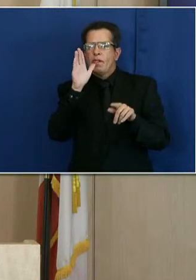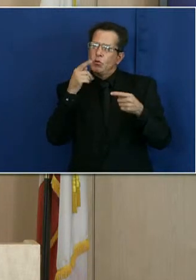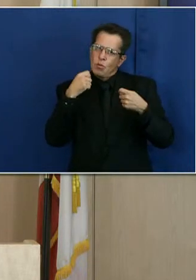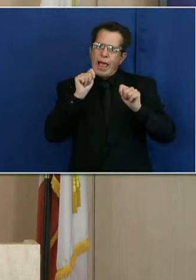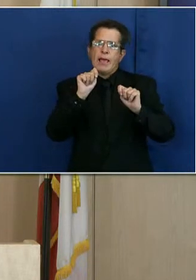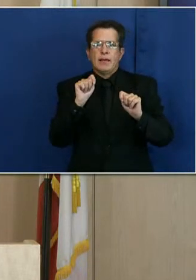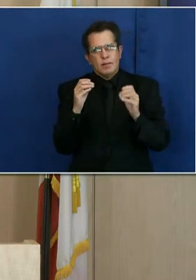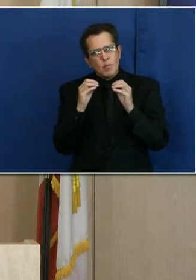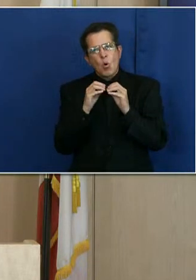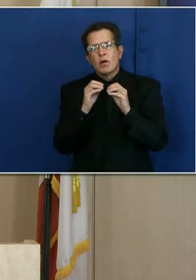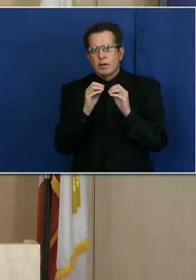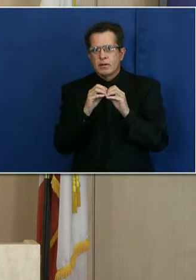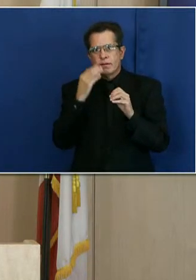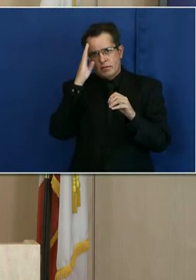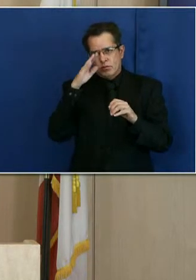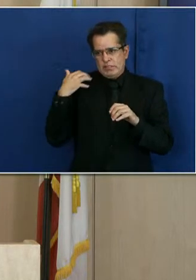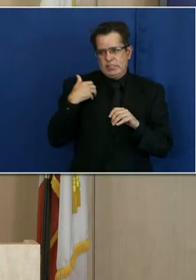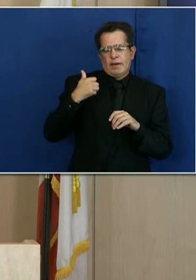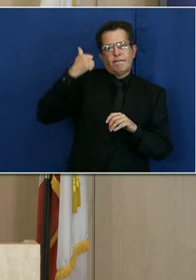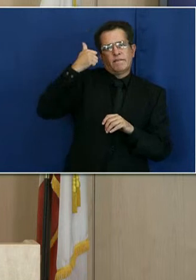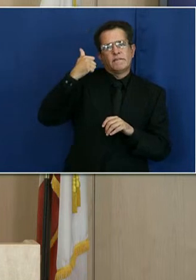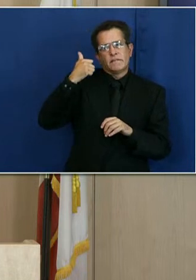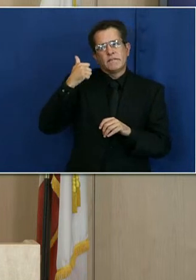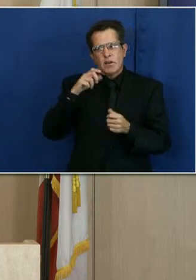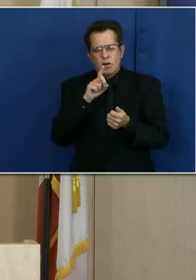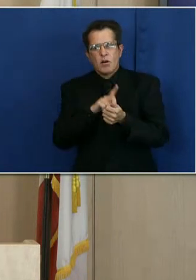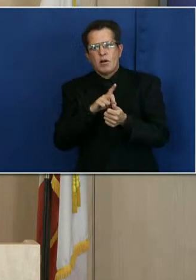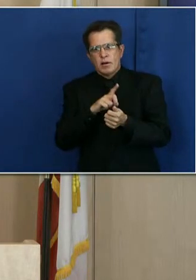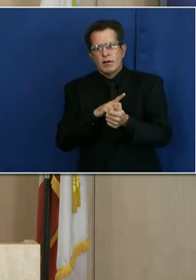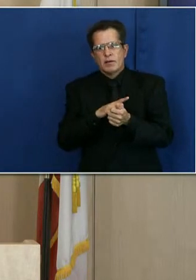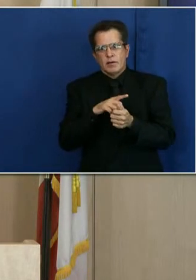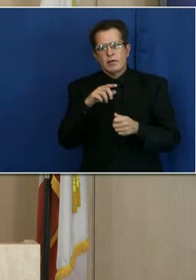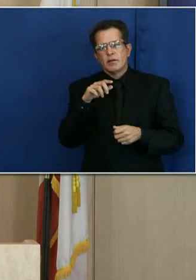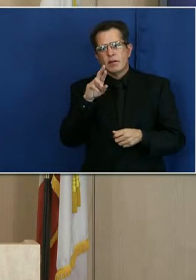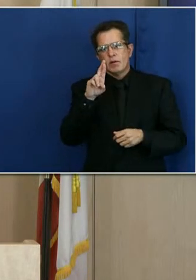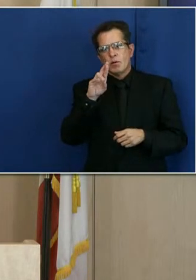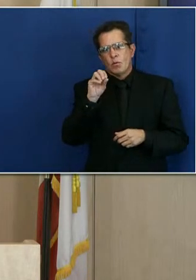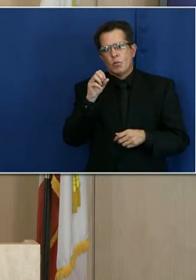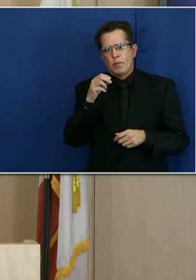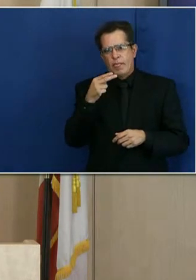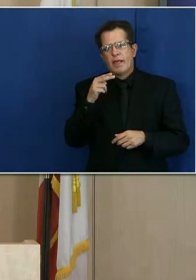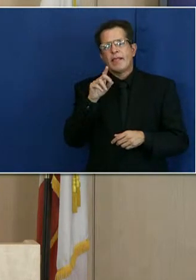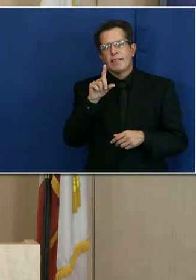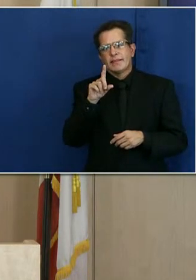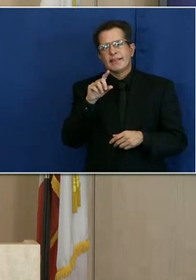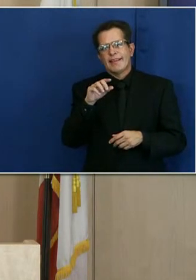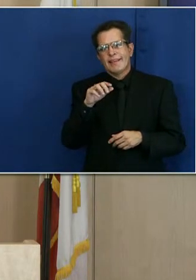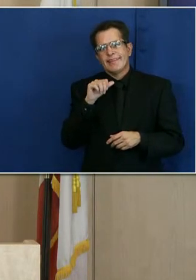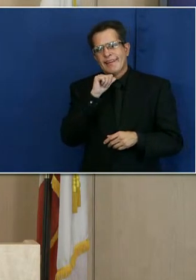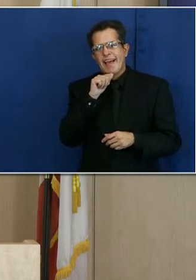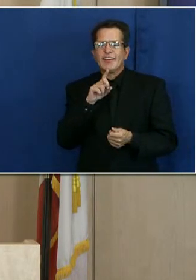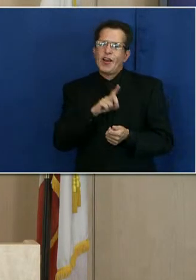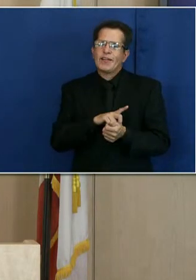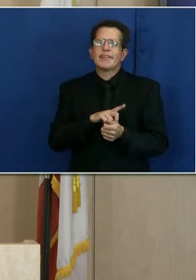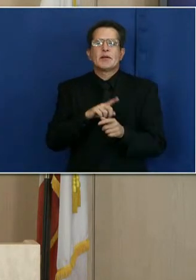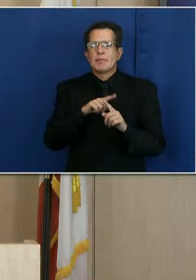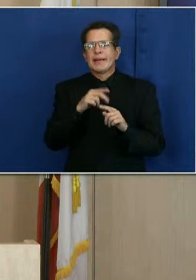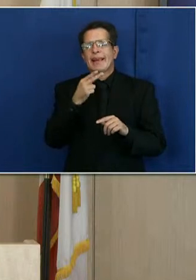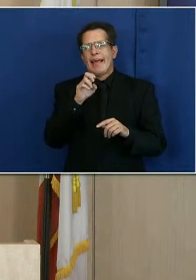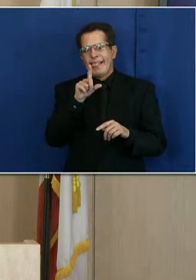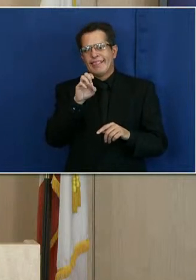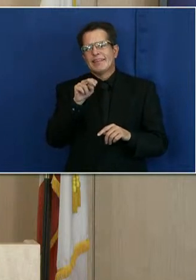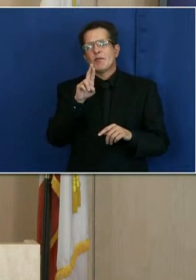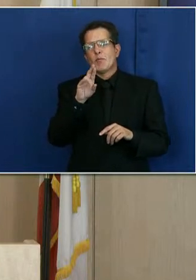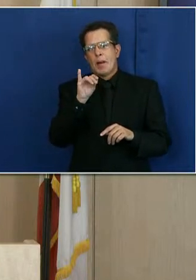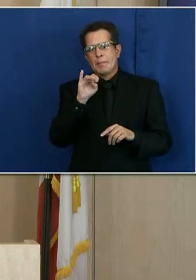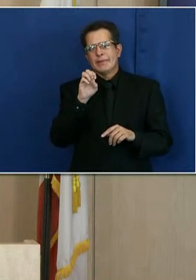that our Chief Administrative Officer, Dr. Helen Robbins-Myers, she's not a doctor, but could be,